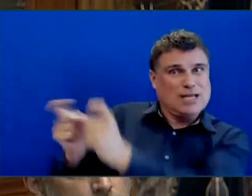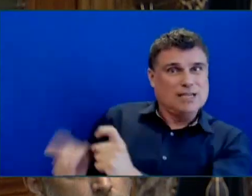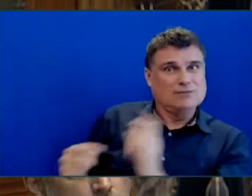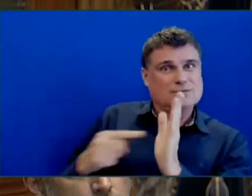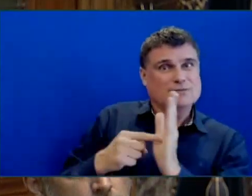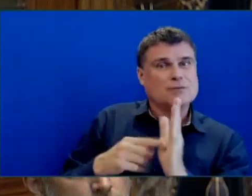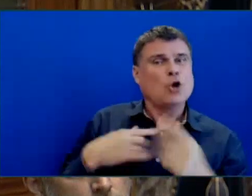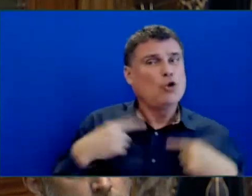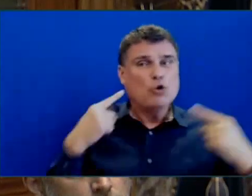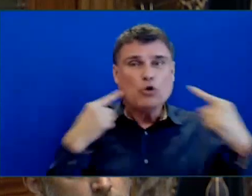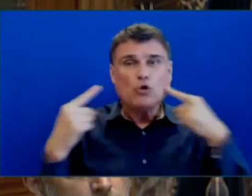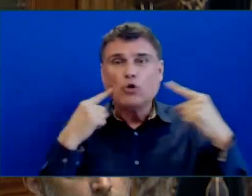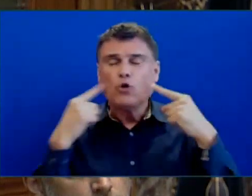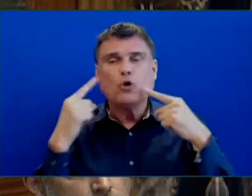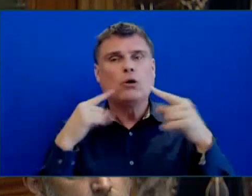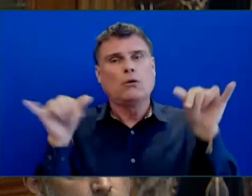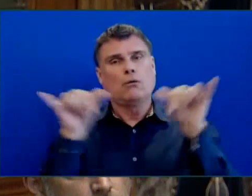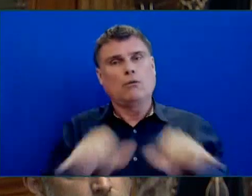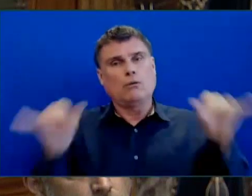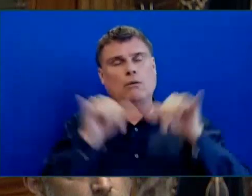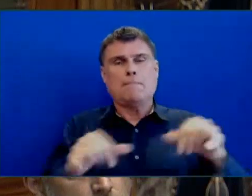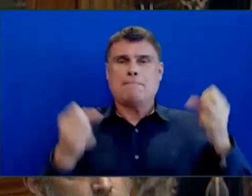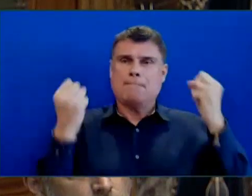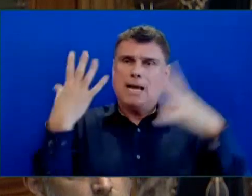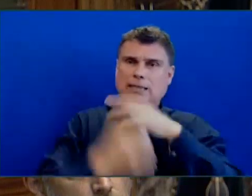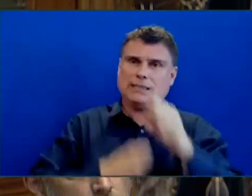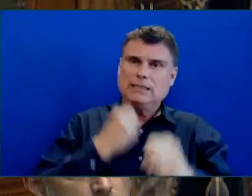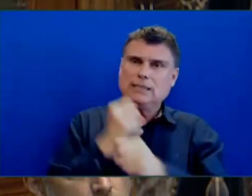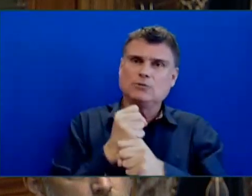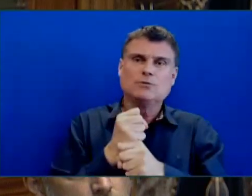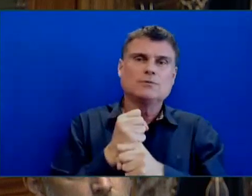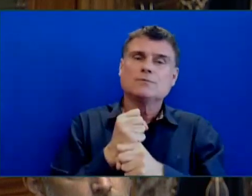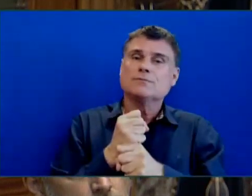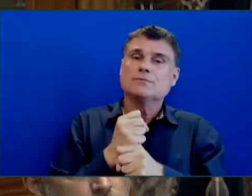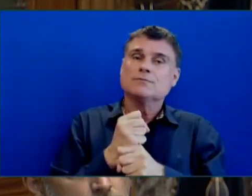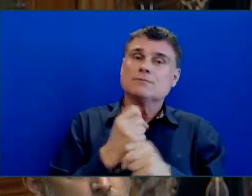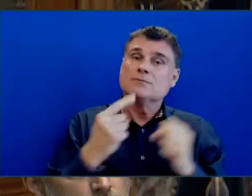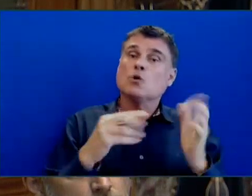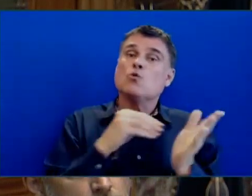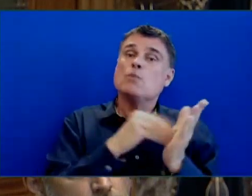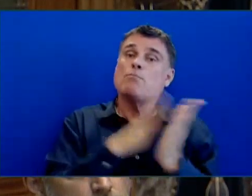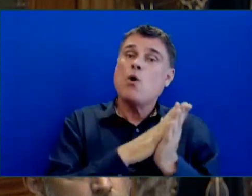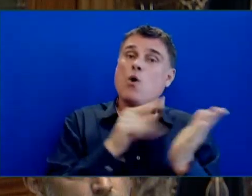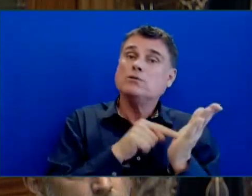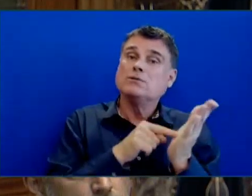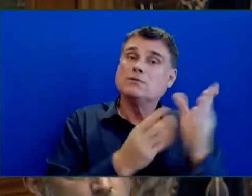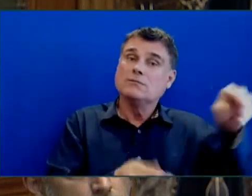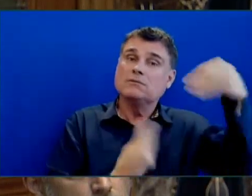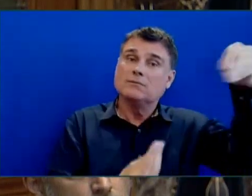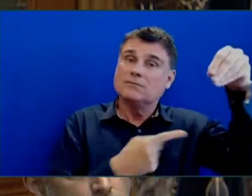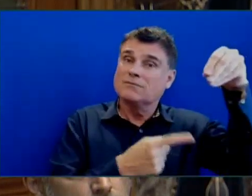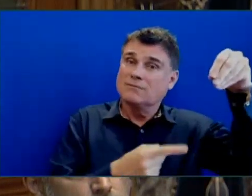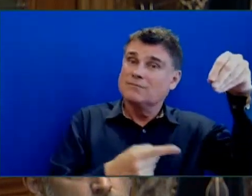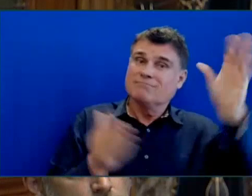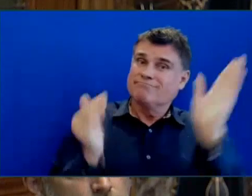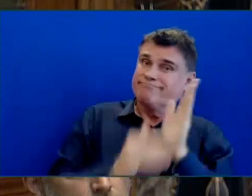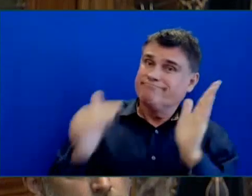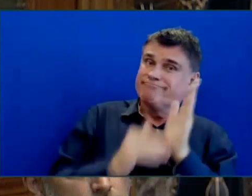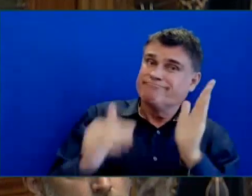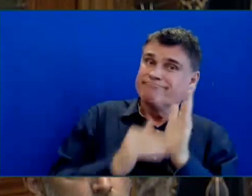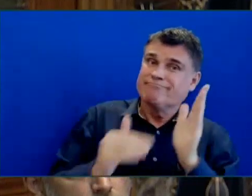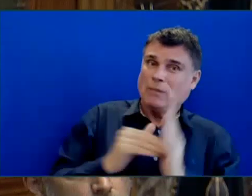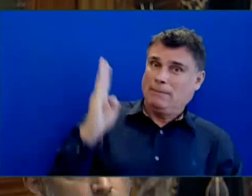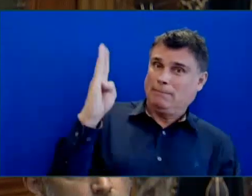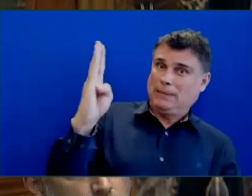the failures of BC child's welfare system for decades. The reports have been saying the same things for decades. It